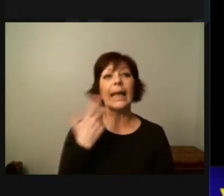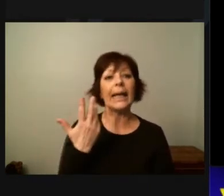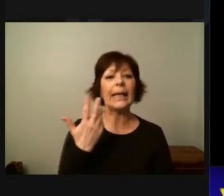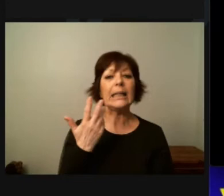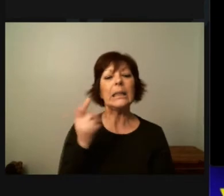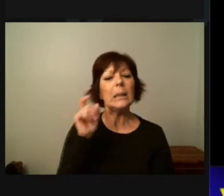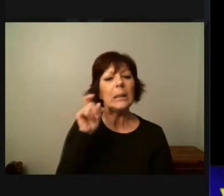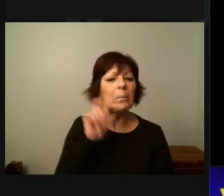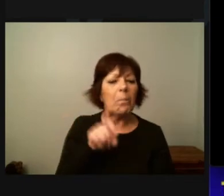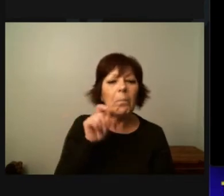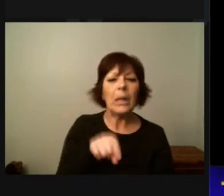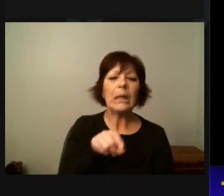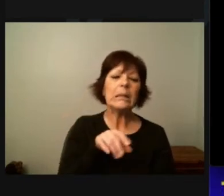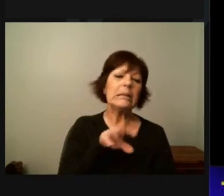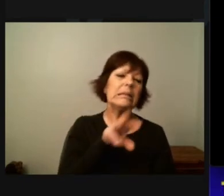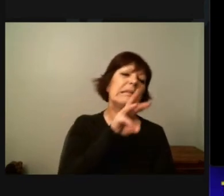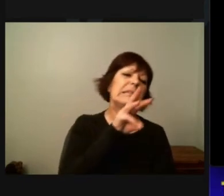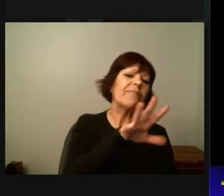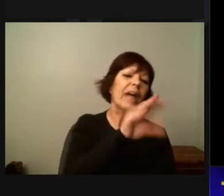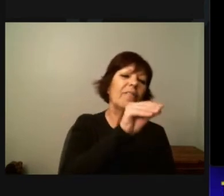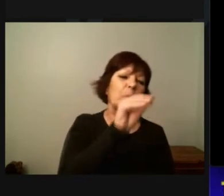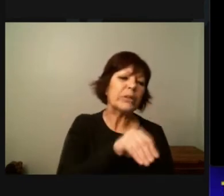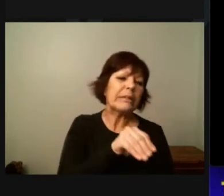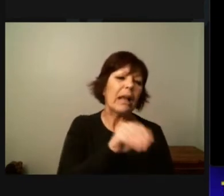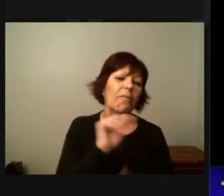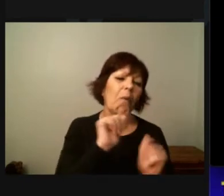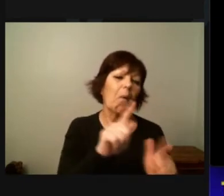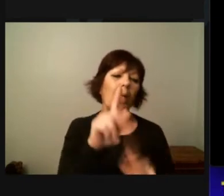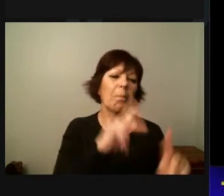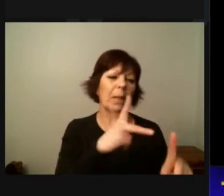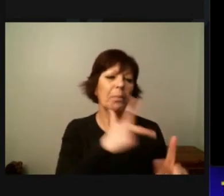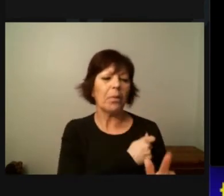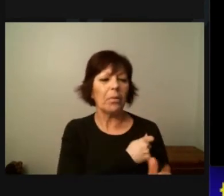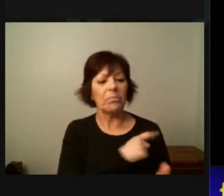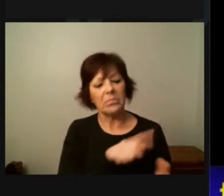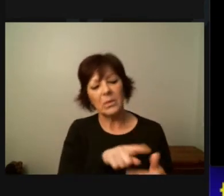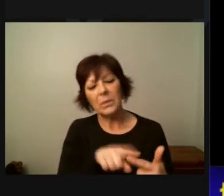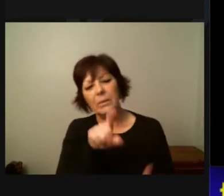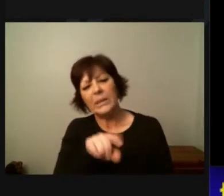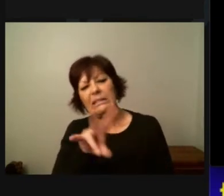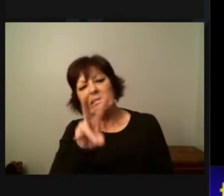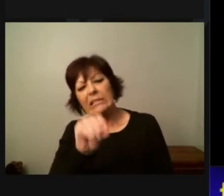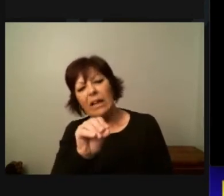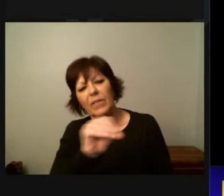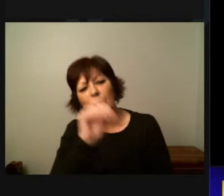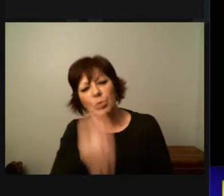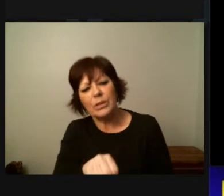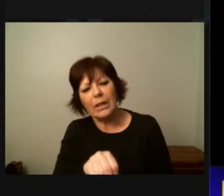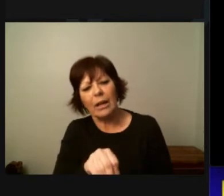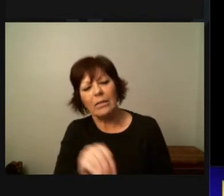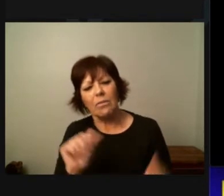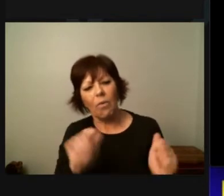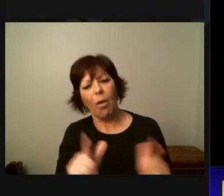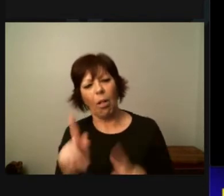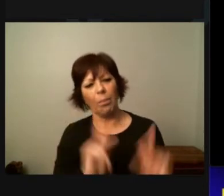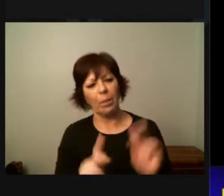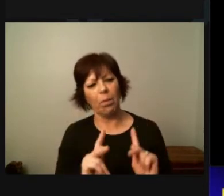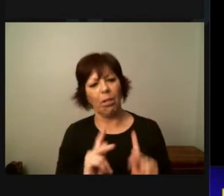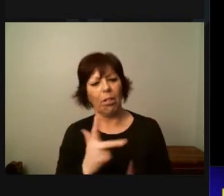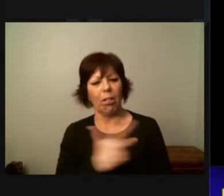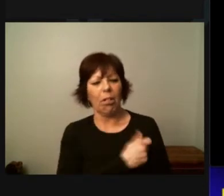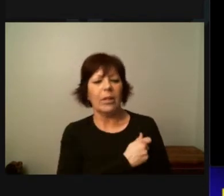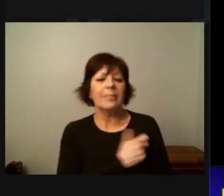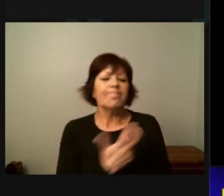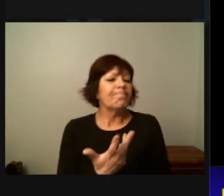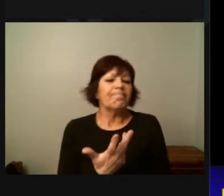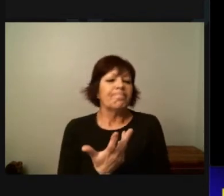saying we need to have 65% of the population, we need to have 70% of the population. We